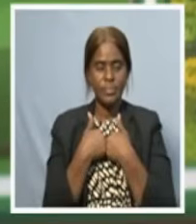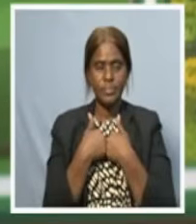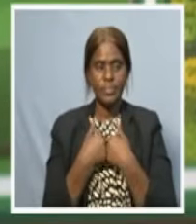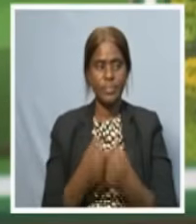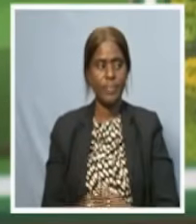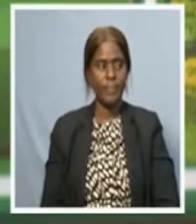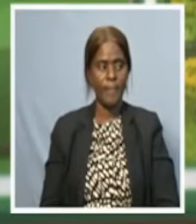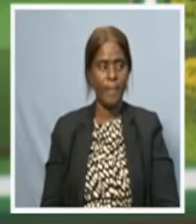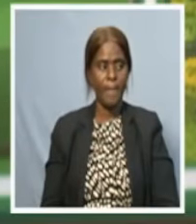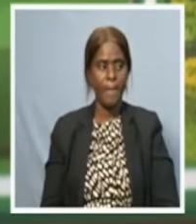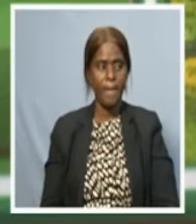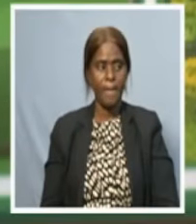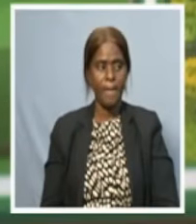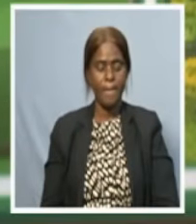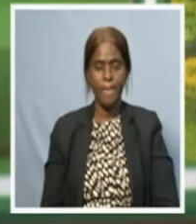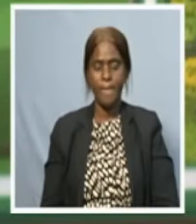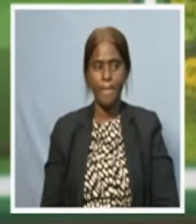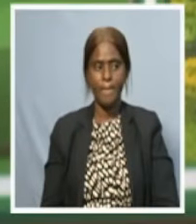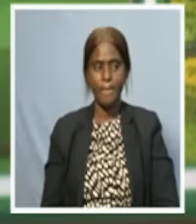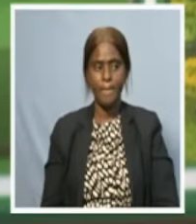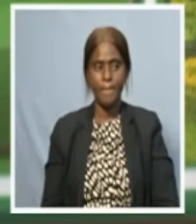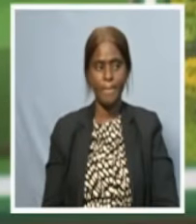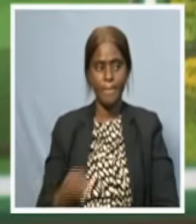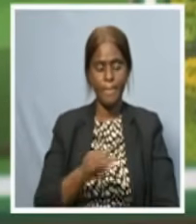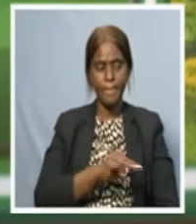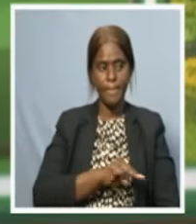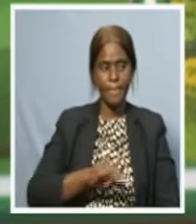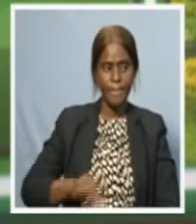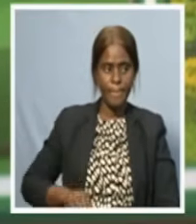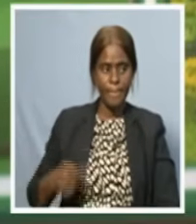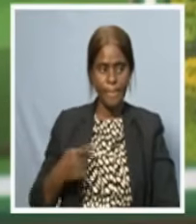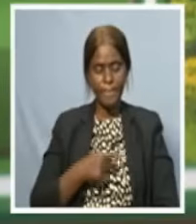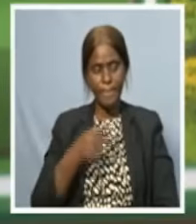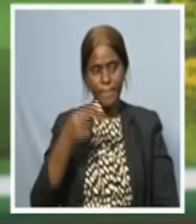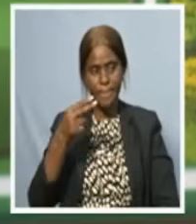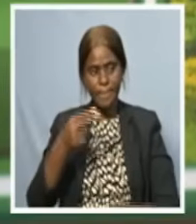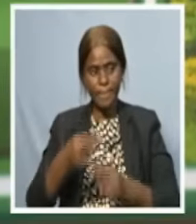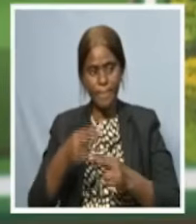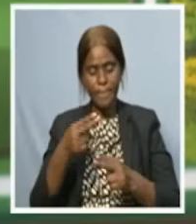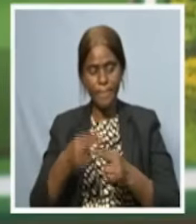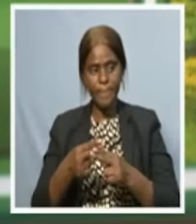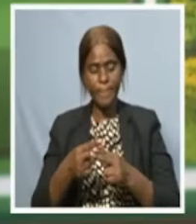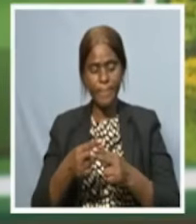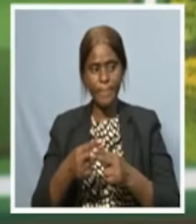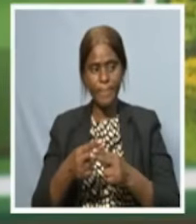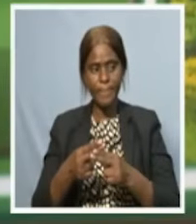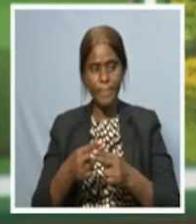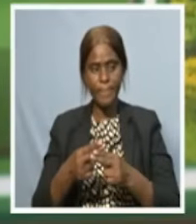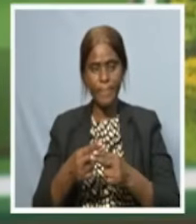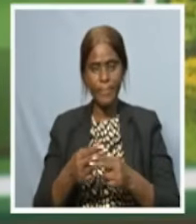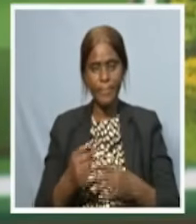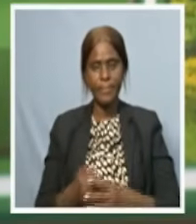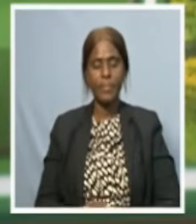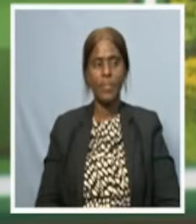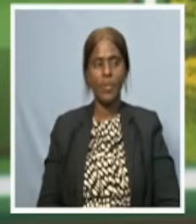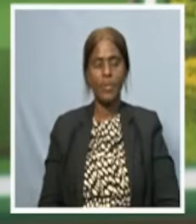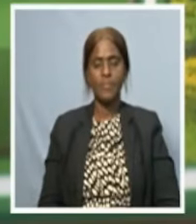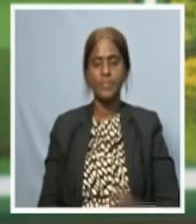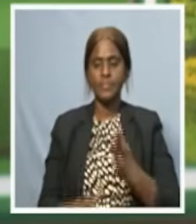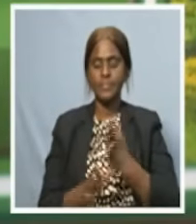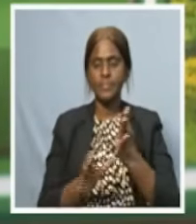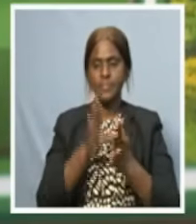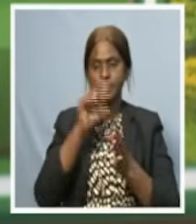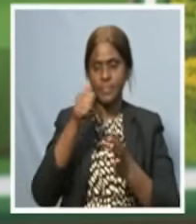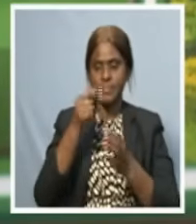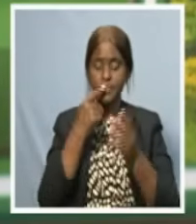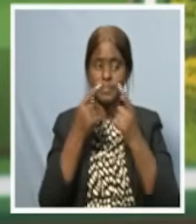motion was going to be moved by Member of Parliament, Mr. Michelo, but the presiding officer, Madam First Deputy Speaker,